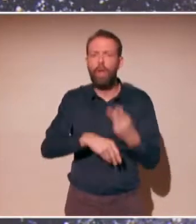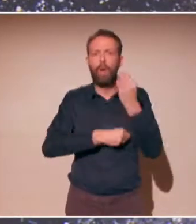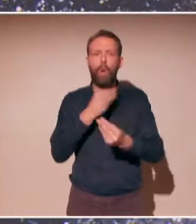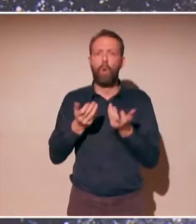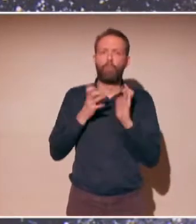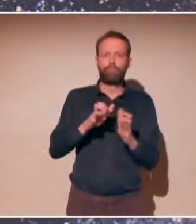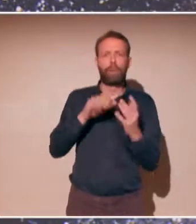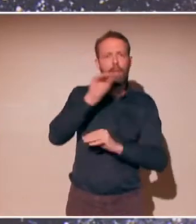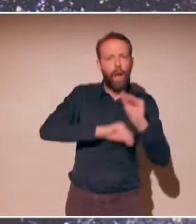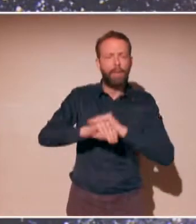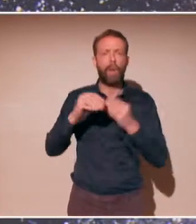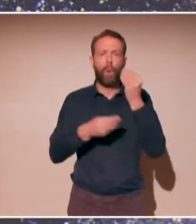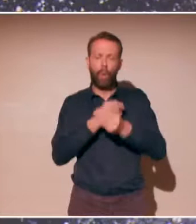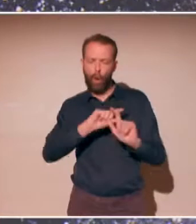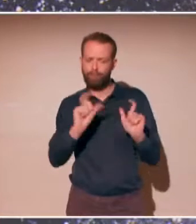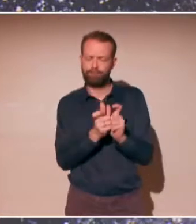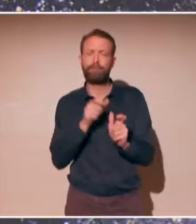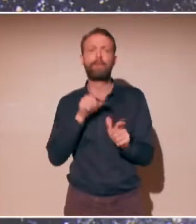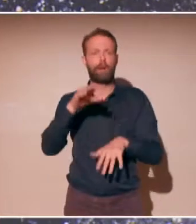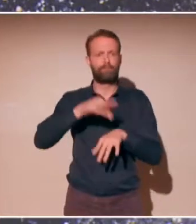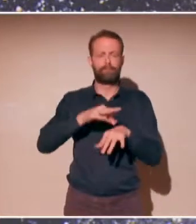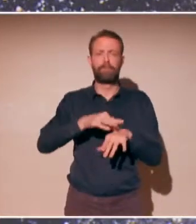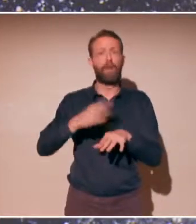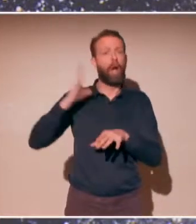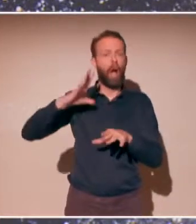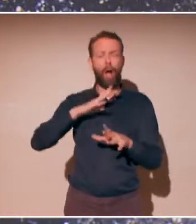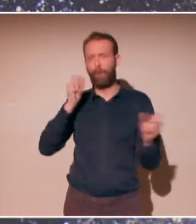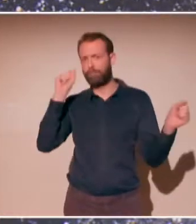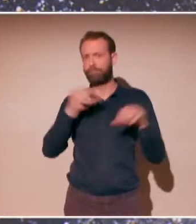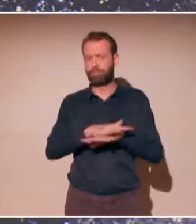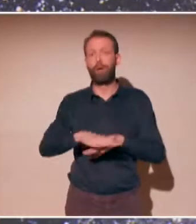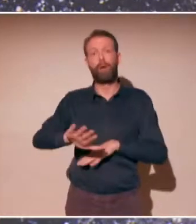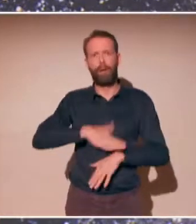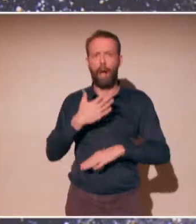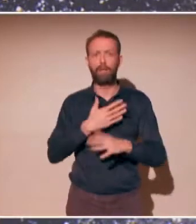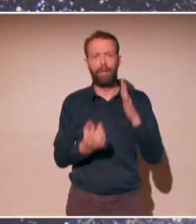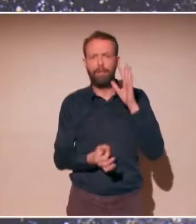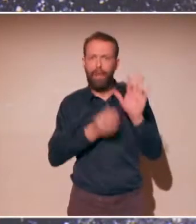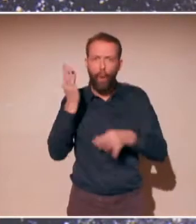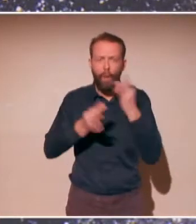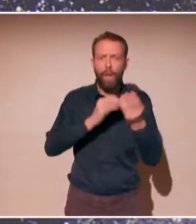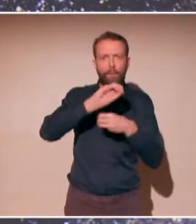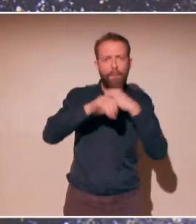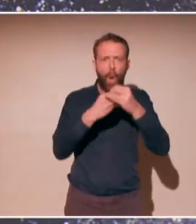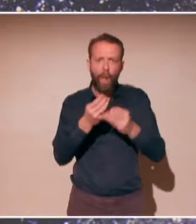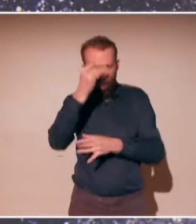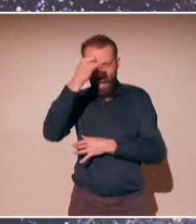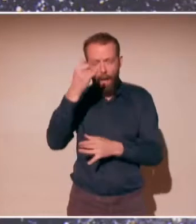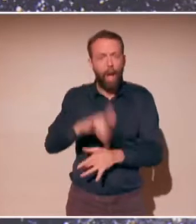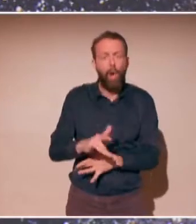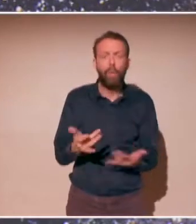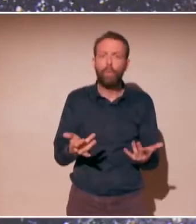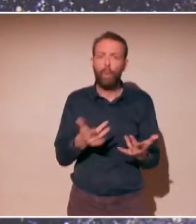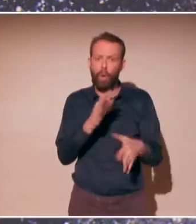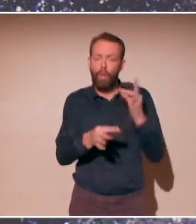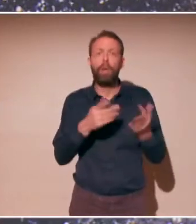have immunotherapy. You can develop all sorts of certain therapies using molecular